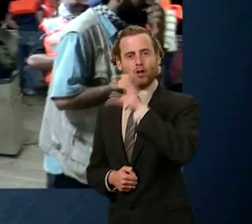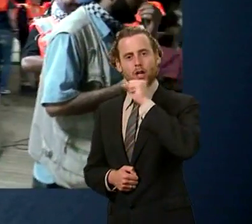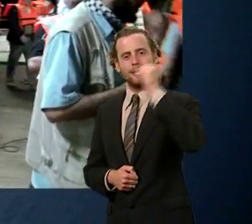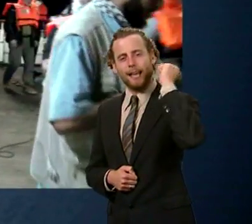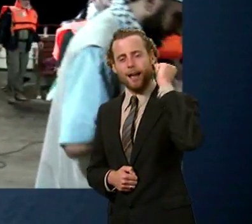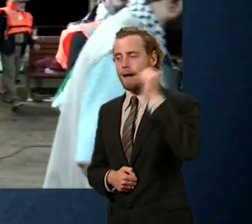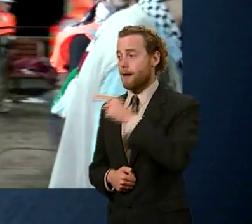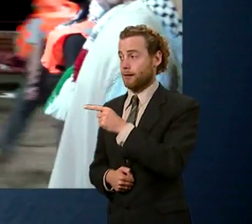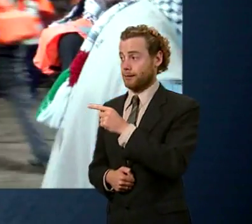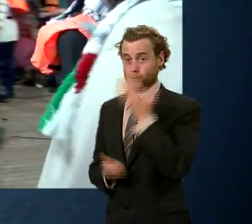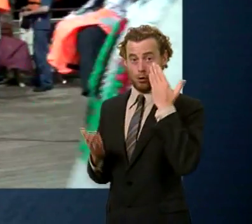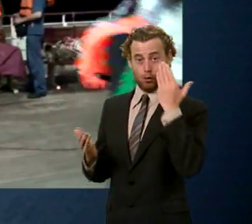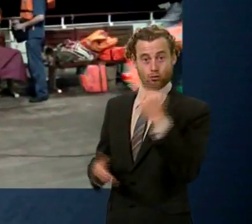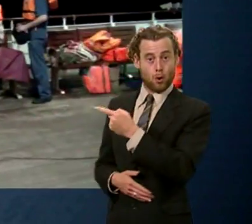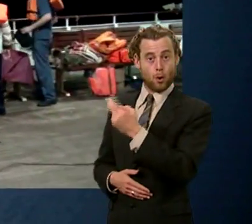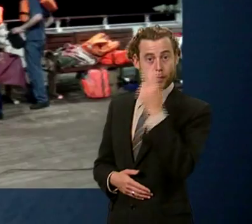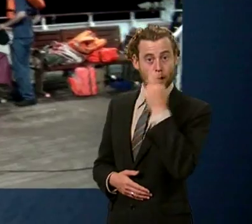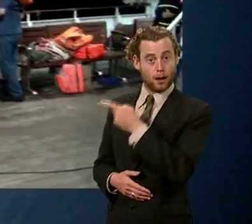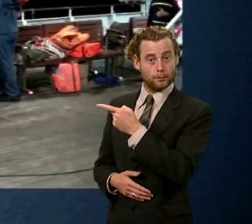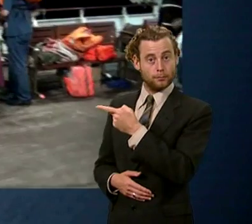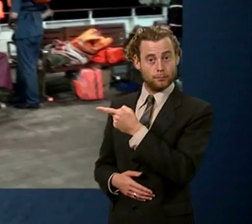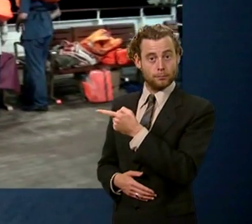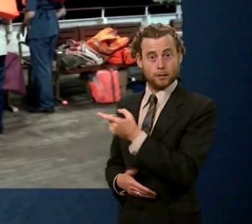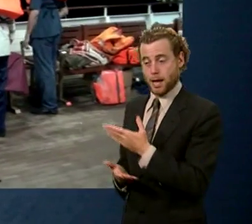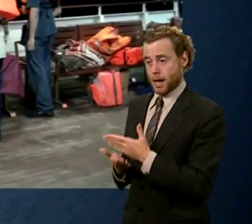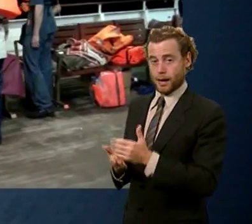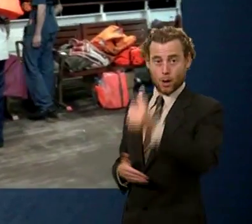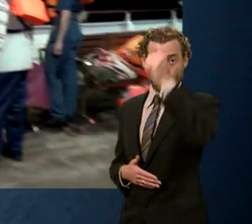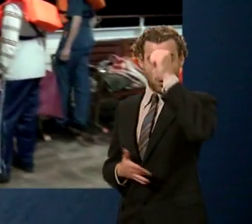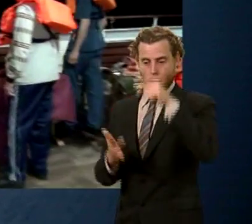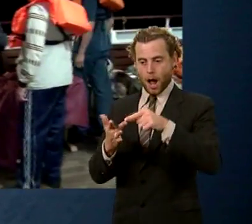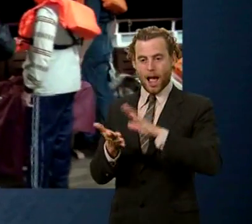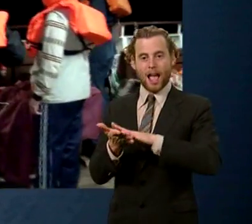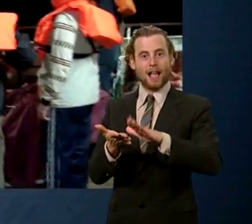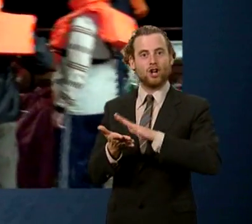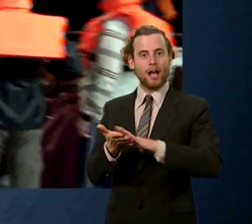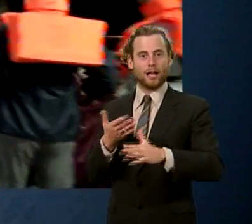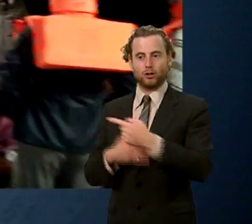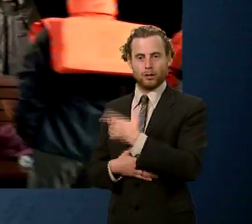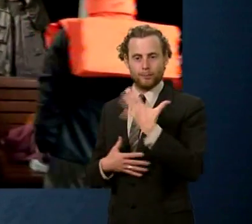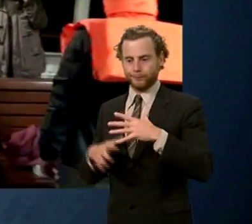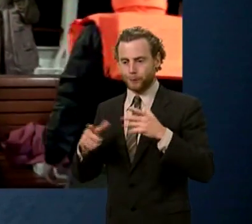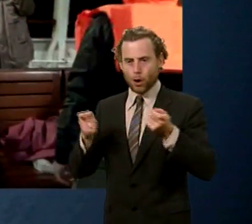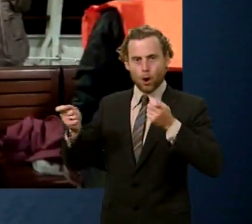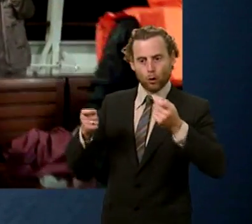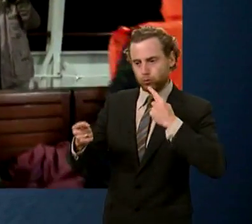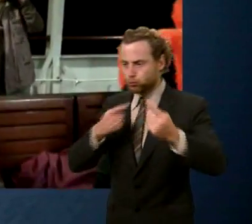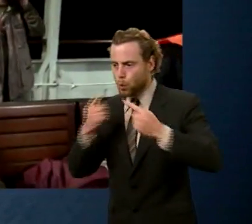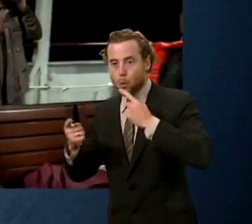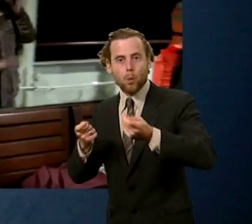Late that night, it was clear to the crew of the ship that a corps of IHH organisers had taken control of the Mavi